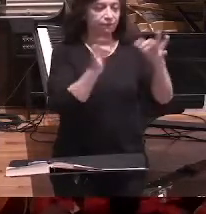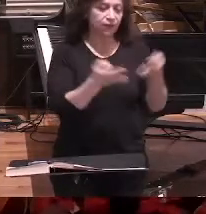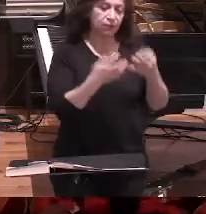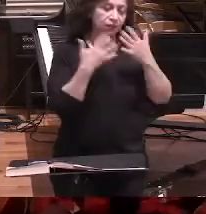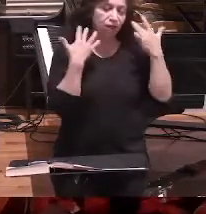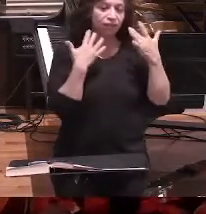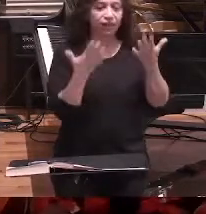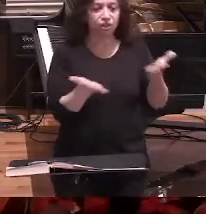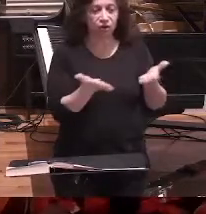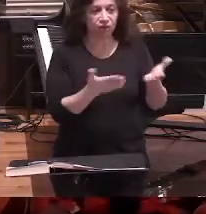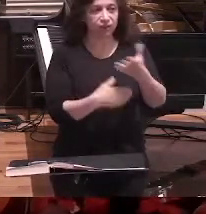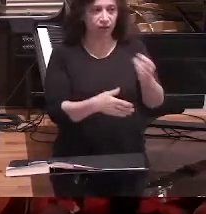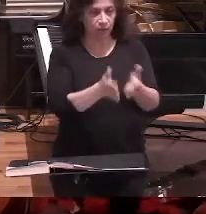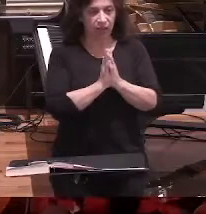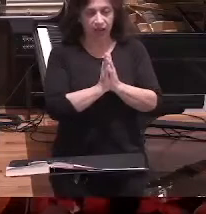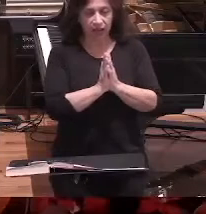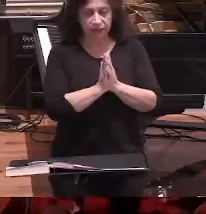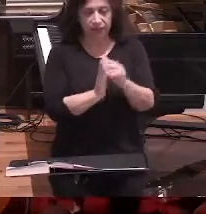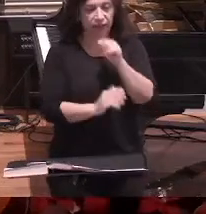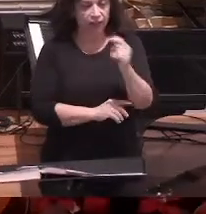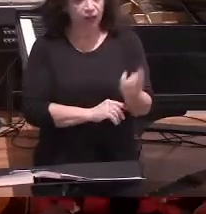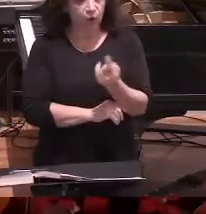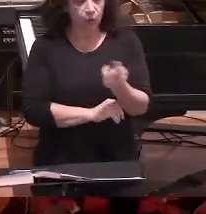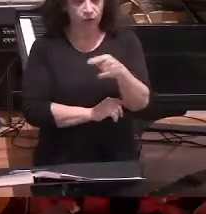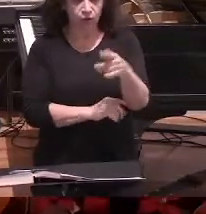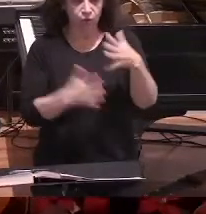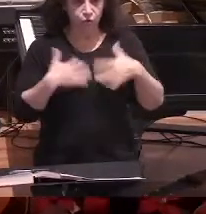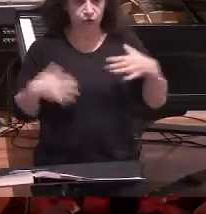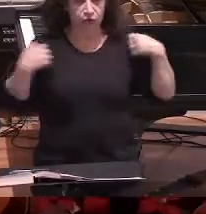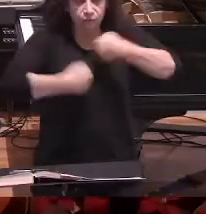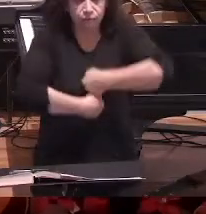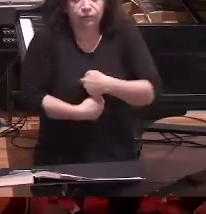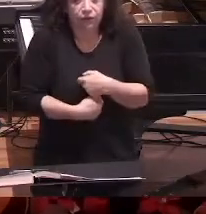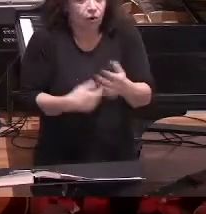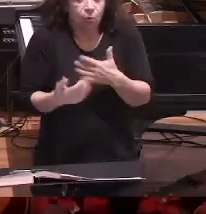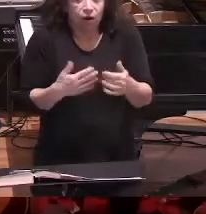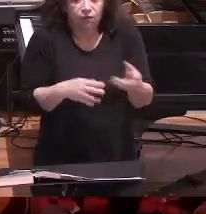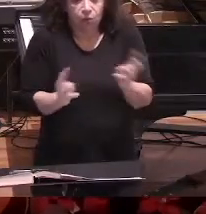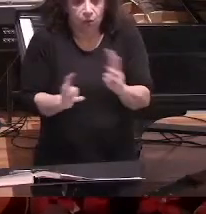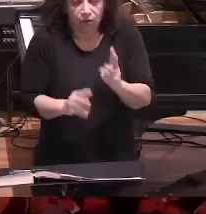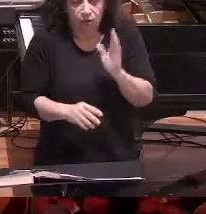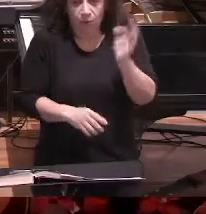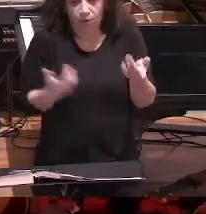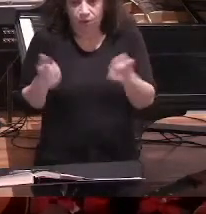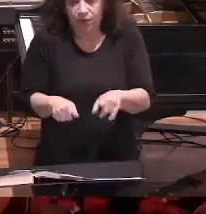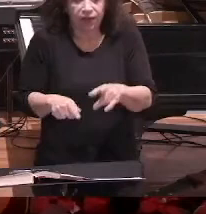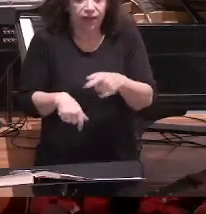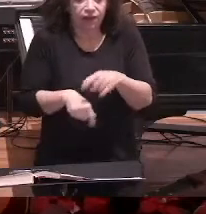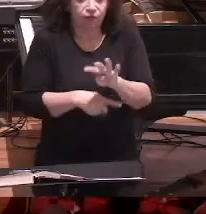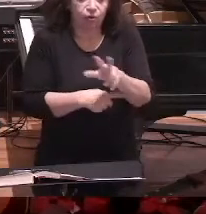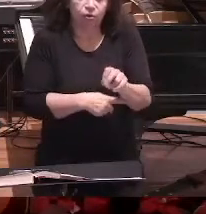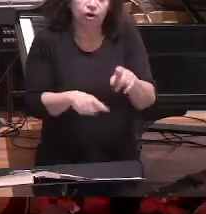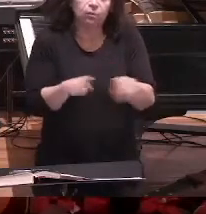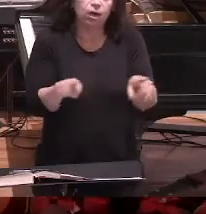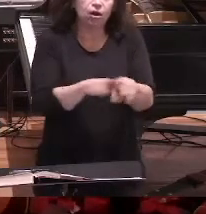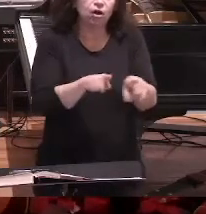family-friendly service, and we ask that not only that you dress or bundle up for whatever the weather might be on Friday at 4:30, but that you